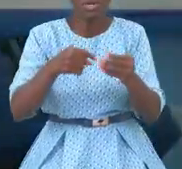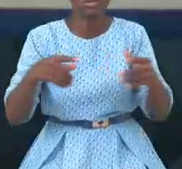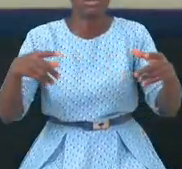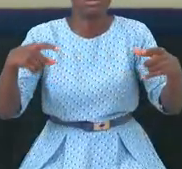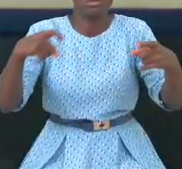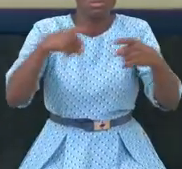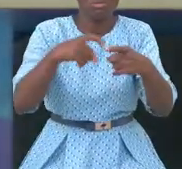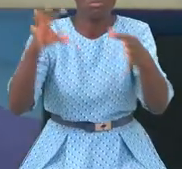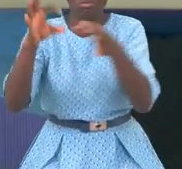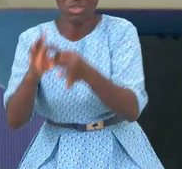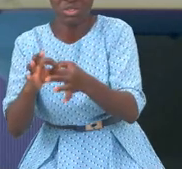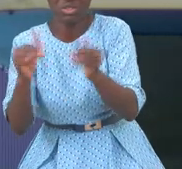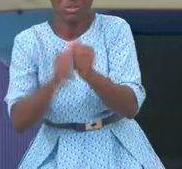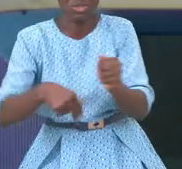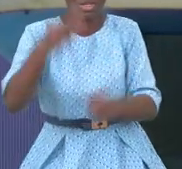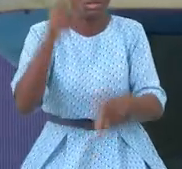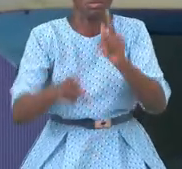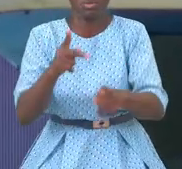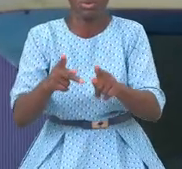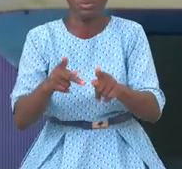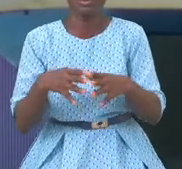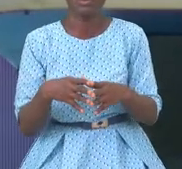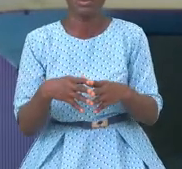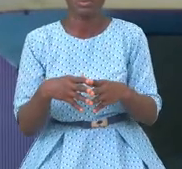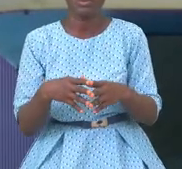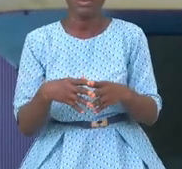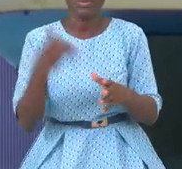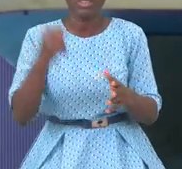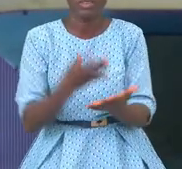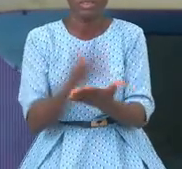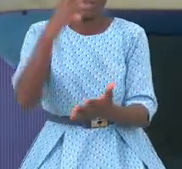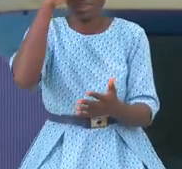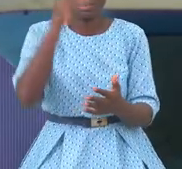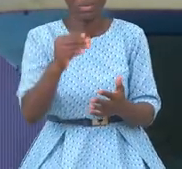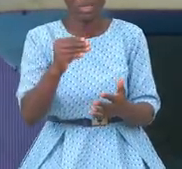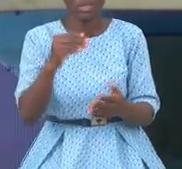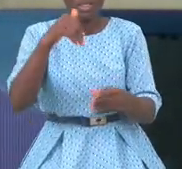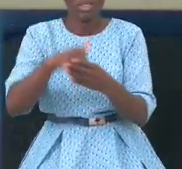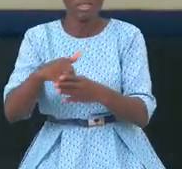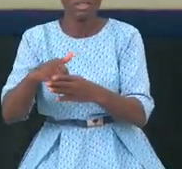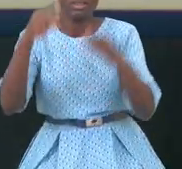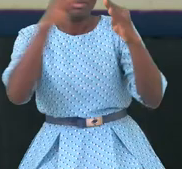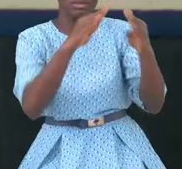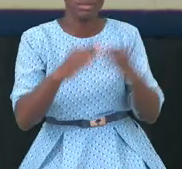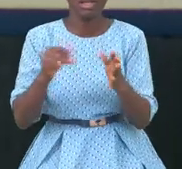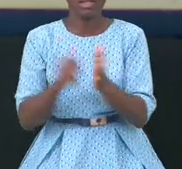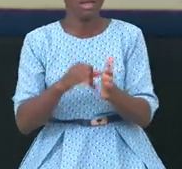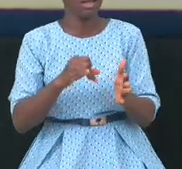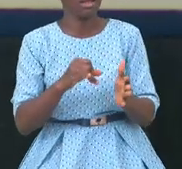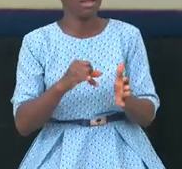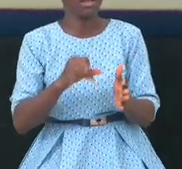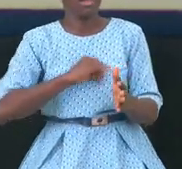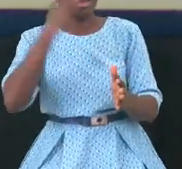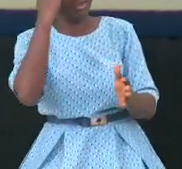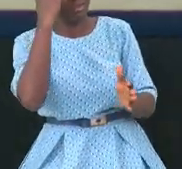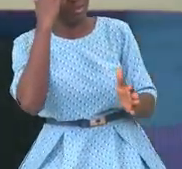So-and-so, the richest man in town. I know Mrs. So-and-so, the most dignified woman in town. The man did